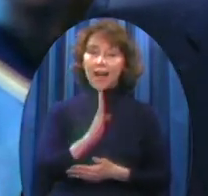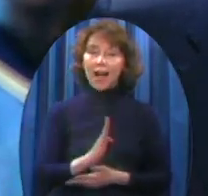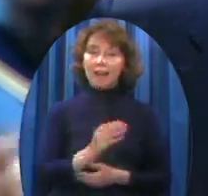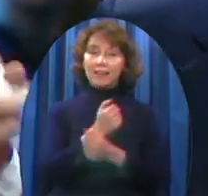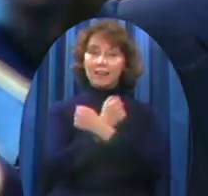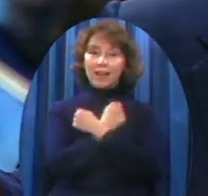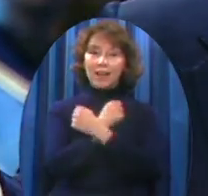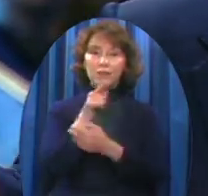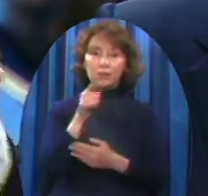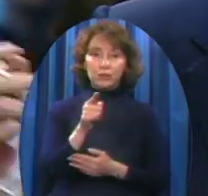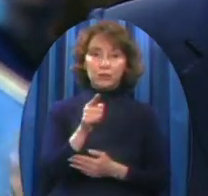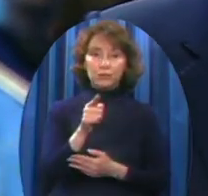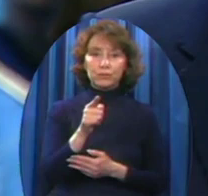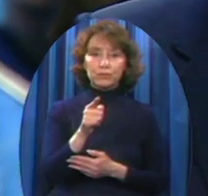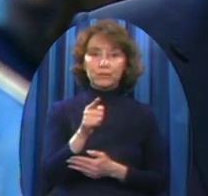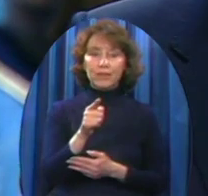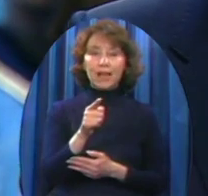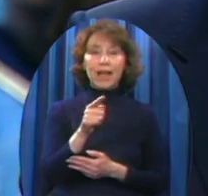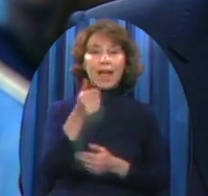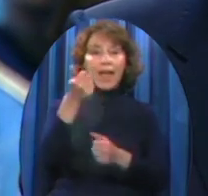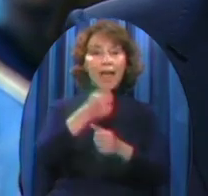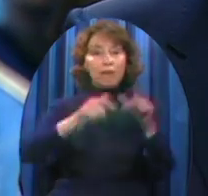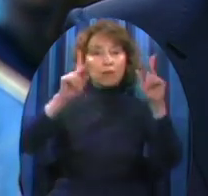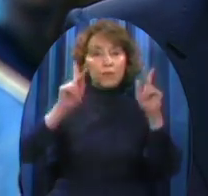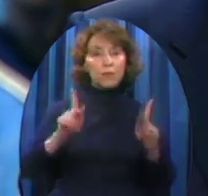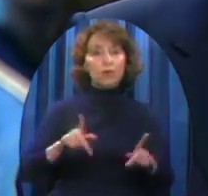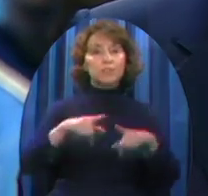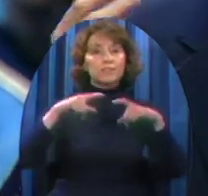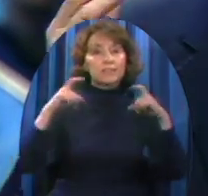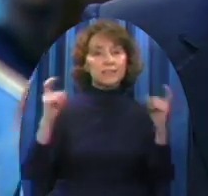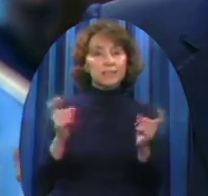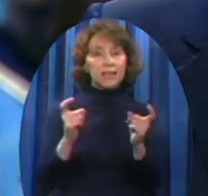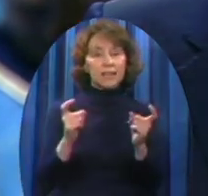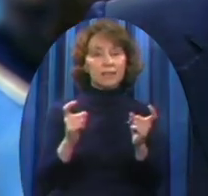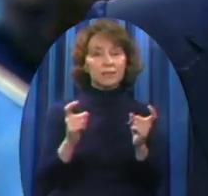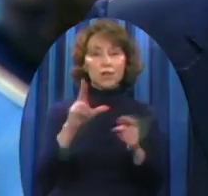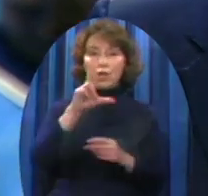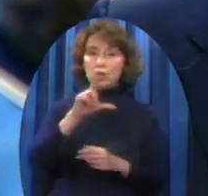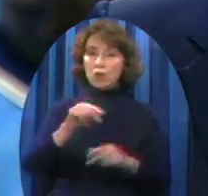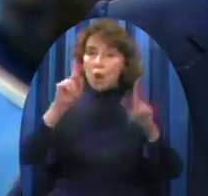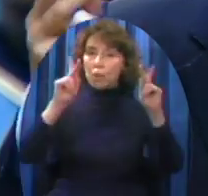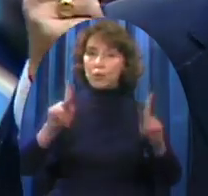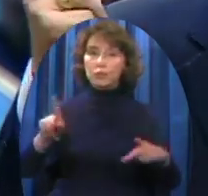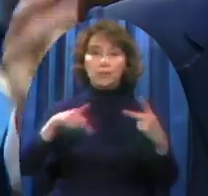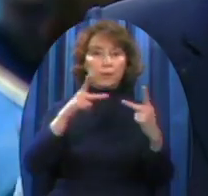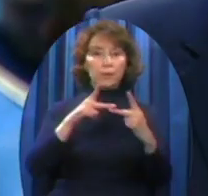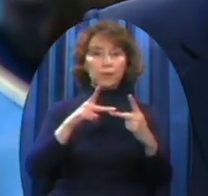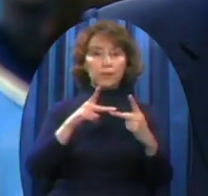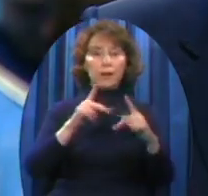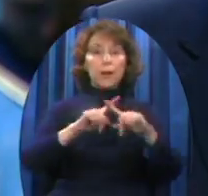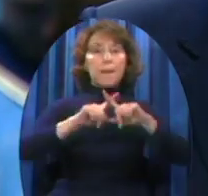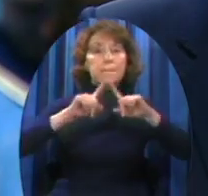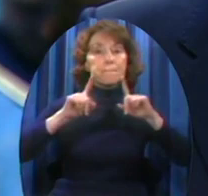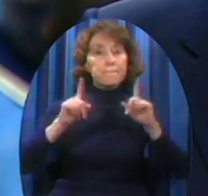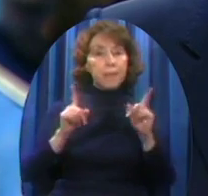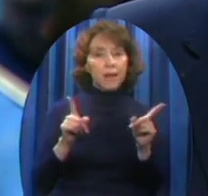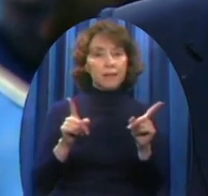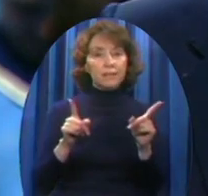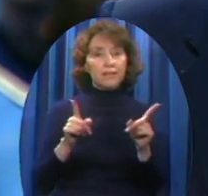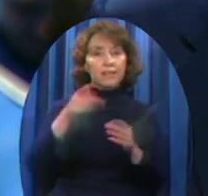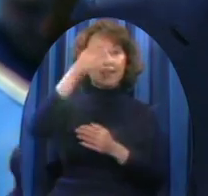join our church, come. We invite you into our fellowship. If you just want to rededicate your life, come. If God's calling you to the ministry, young people,